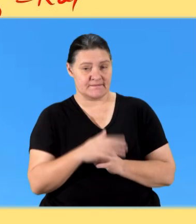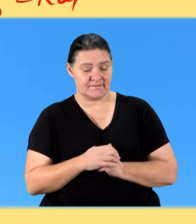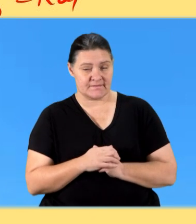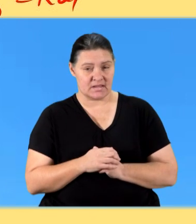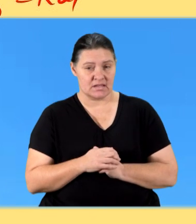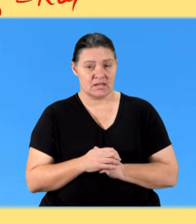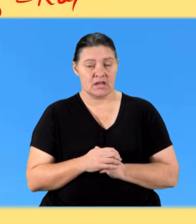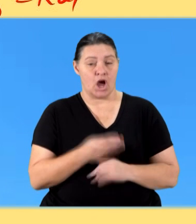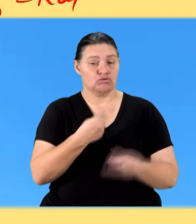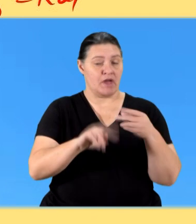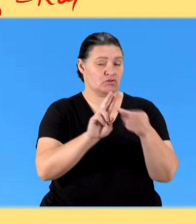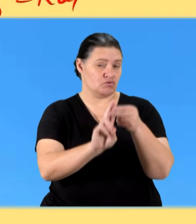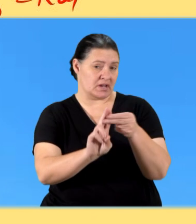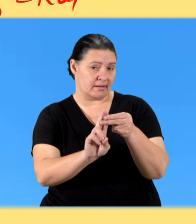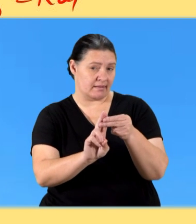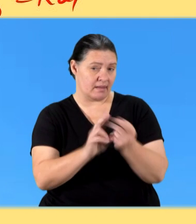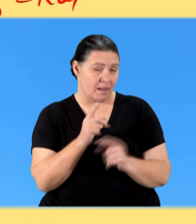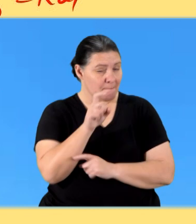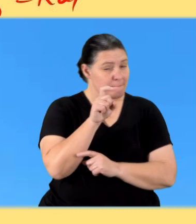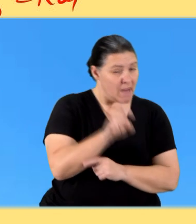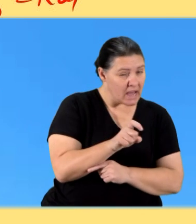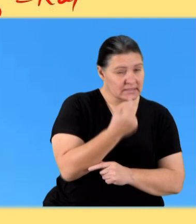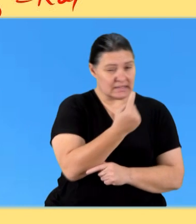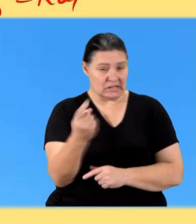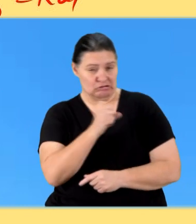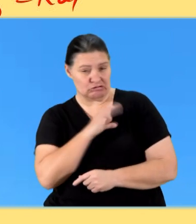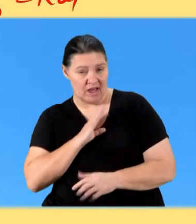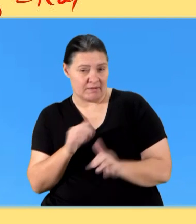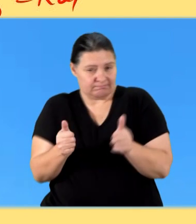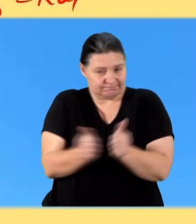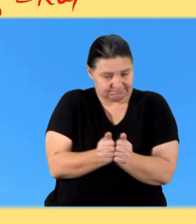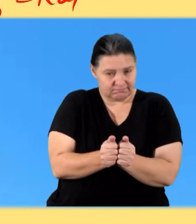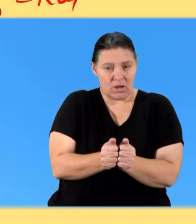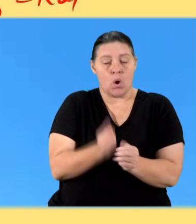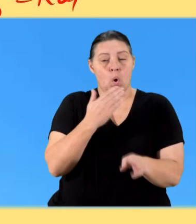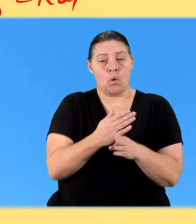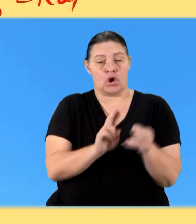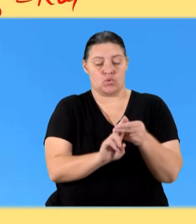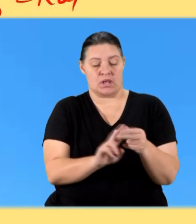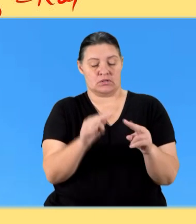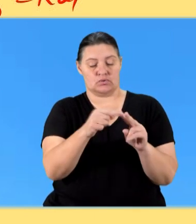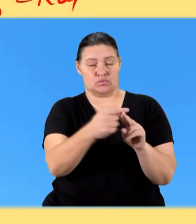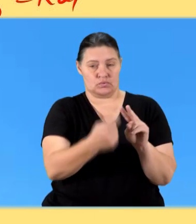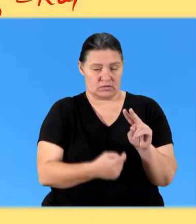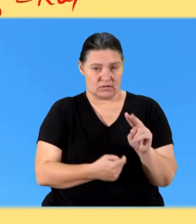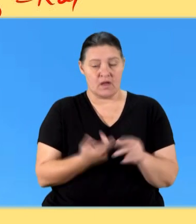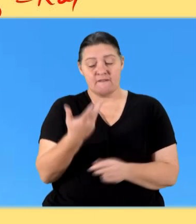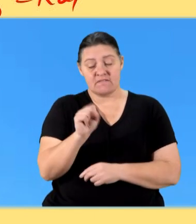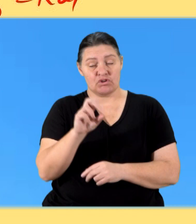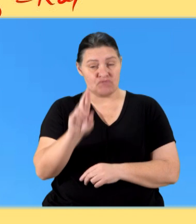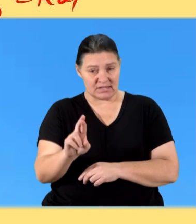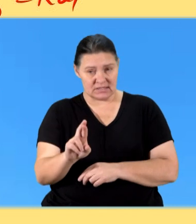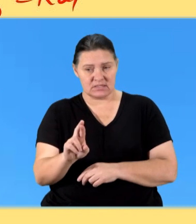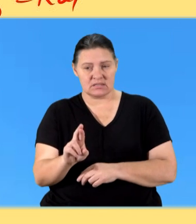Number 5, trade union. It is compulsory for each employee to belong to the two workers' union,